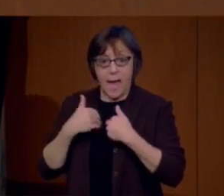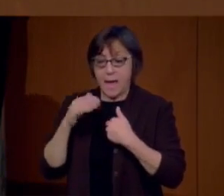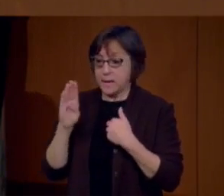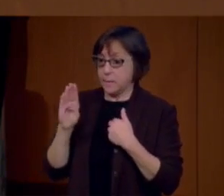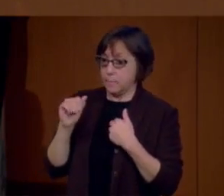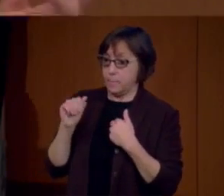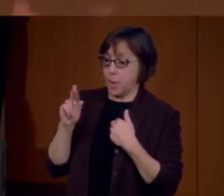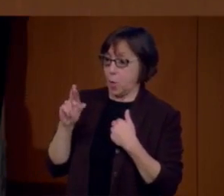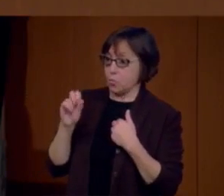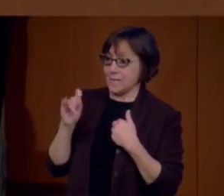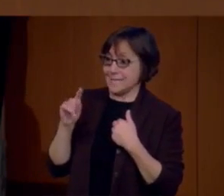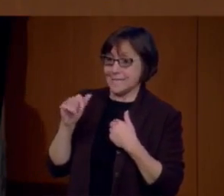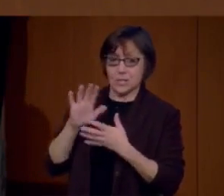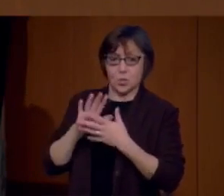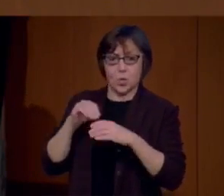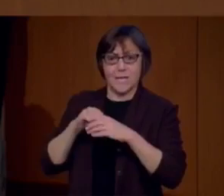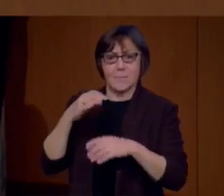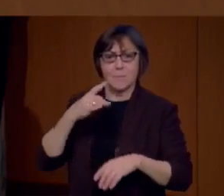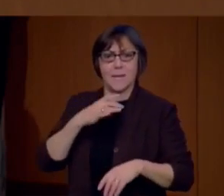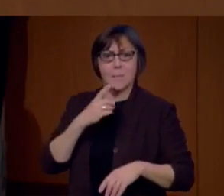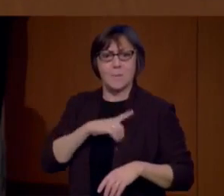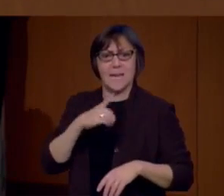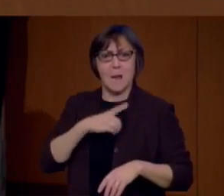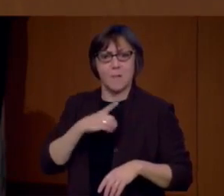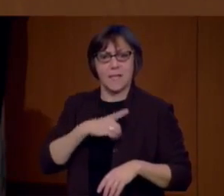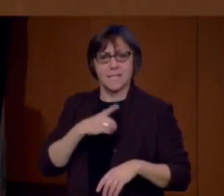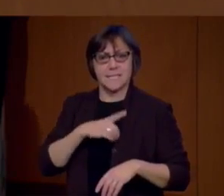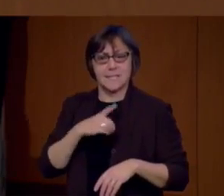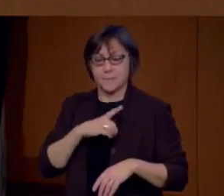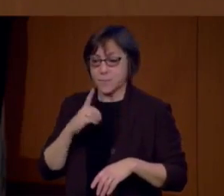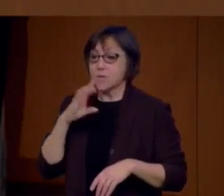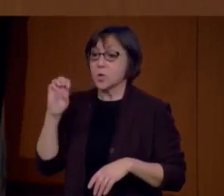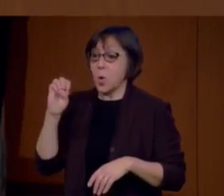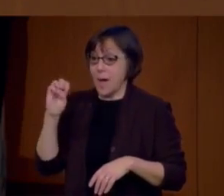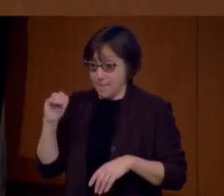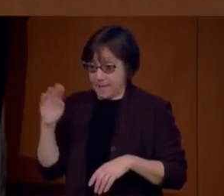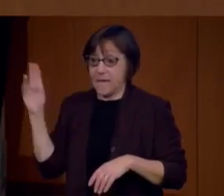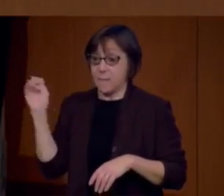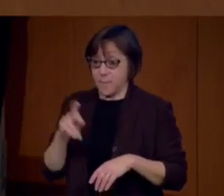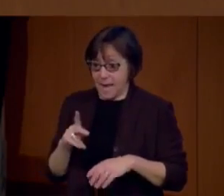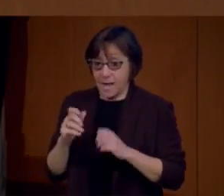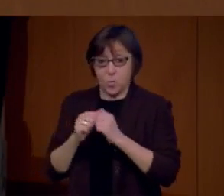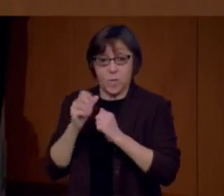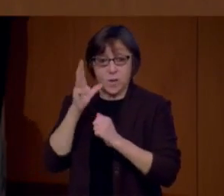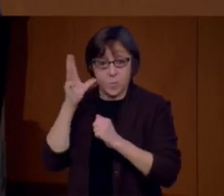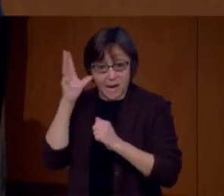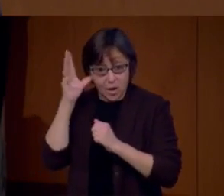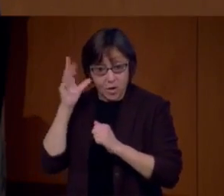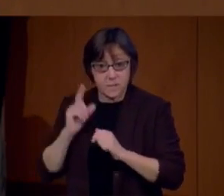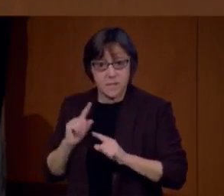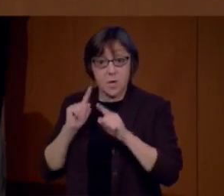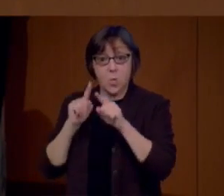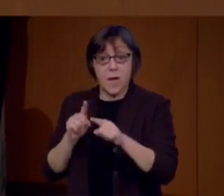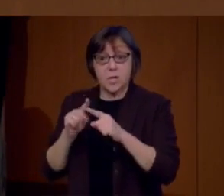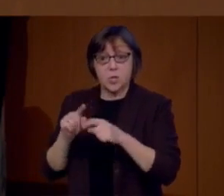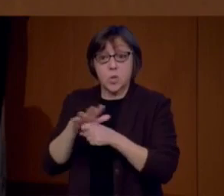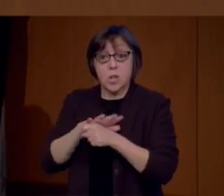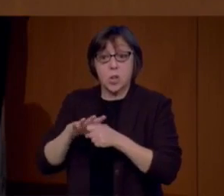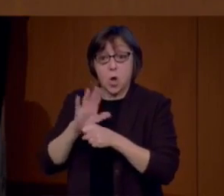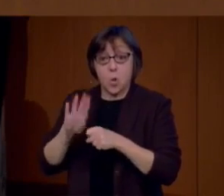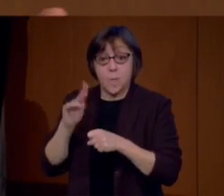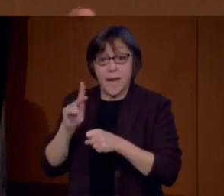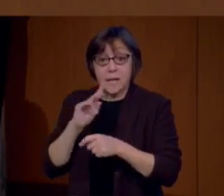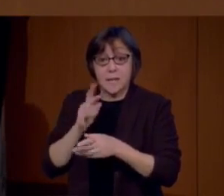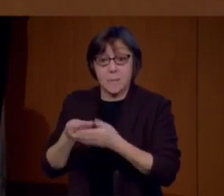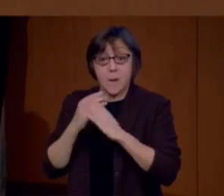school up in Minneapolis. And so Emily came back, and with her parents, went down, local bank, they borrowed some money. There was